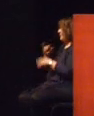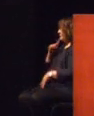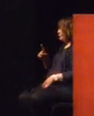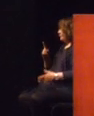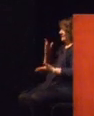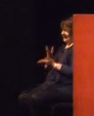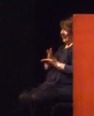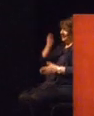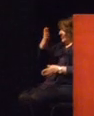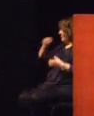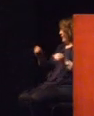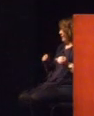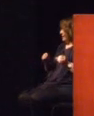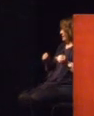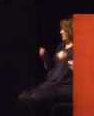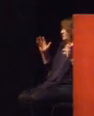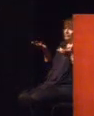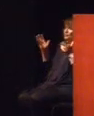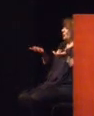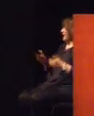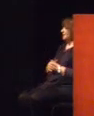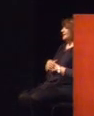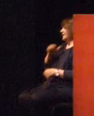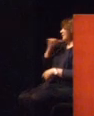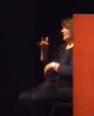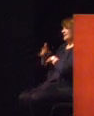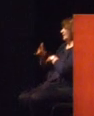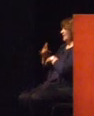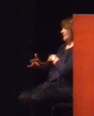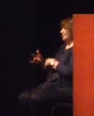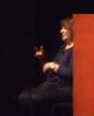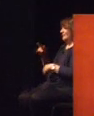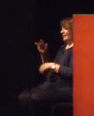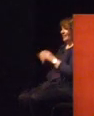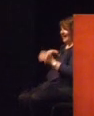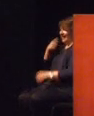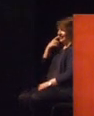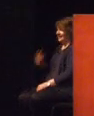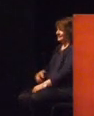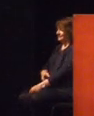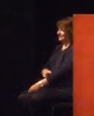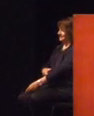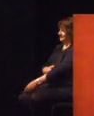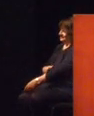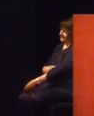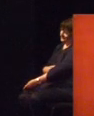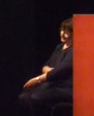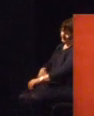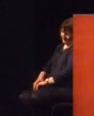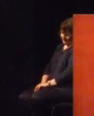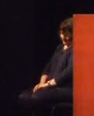by and tried, and I wasn't as available as I had imagined I would be.